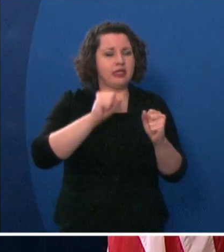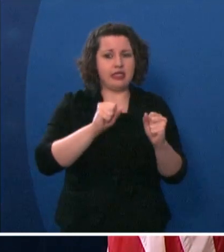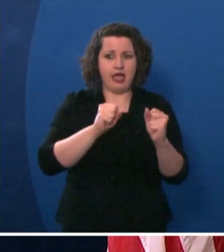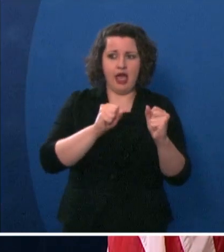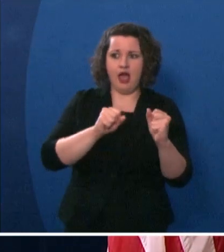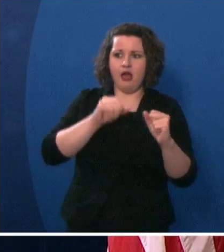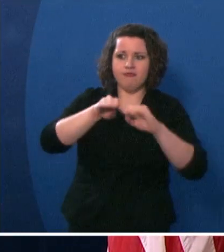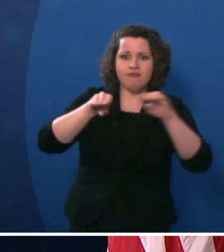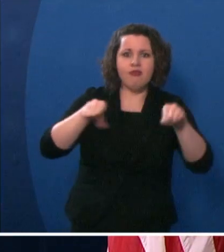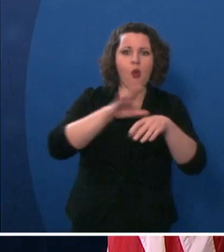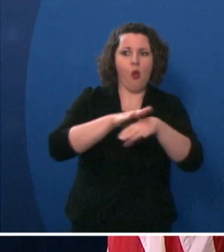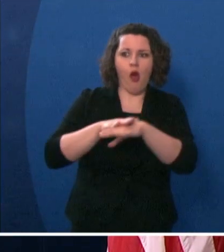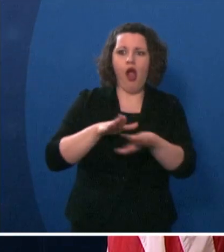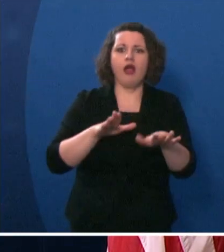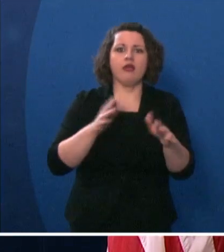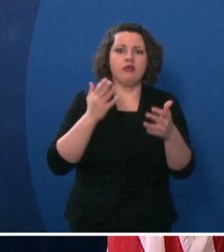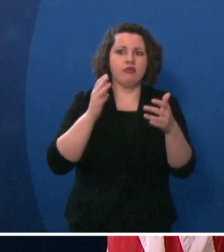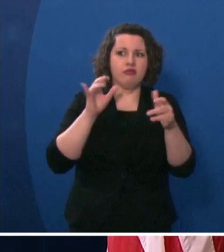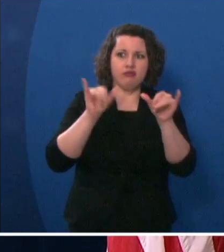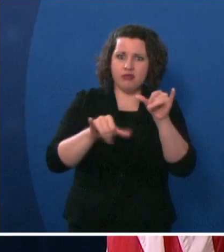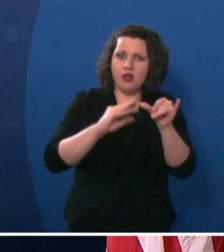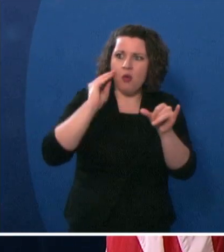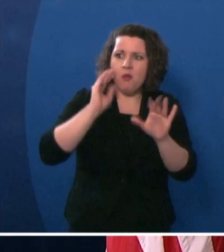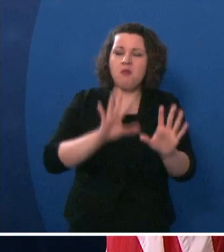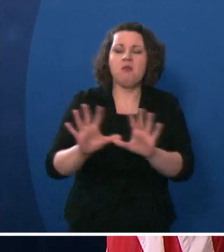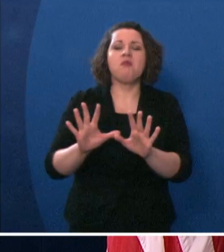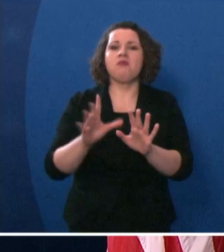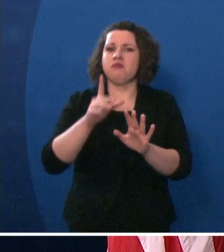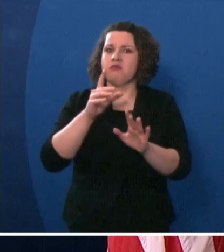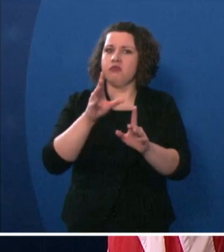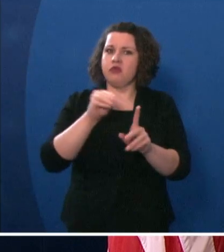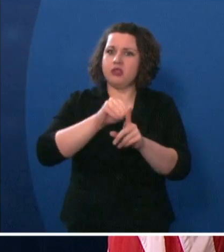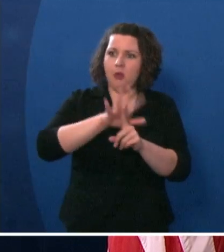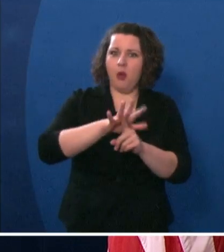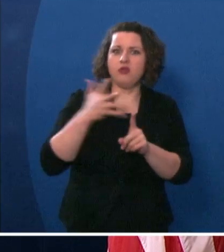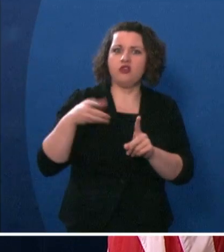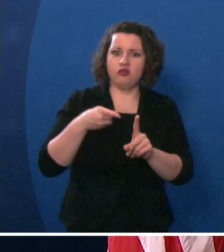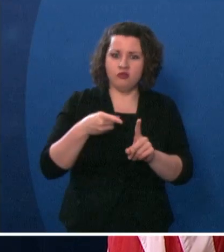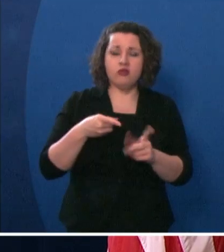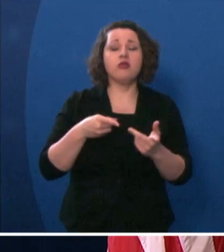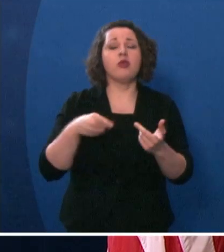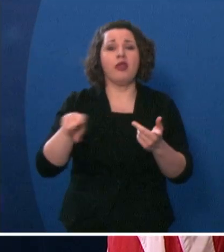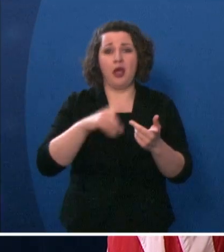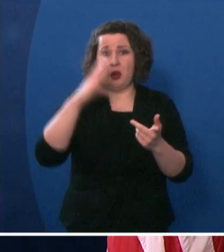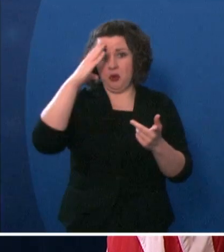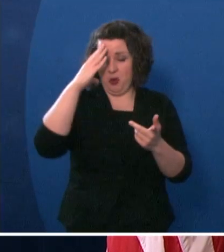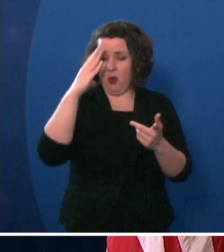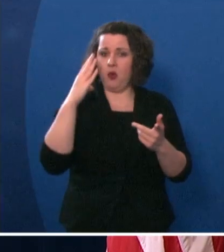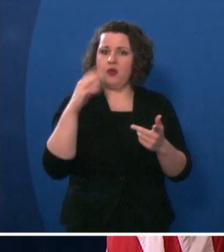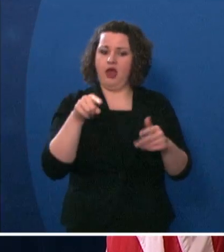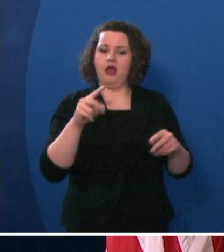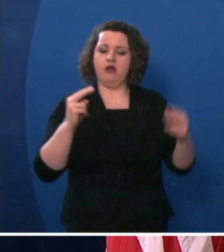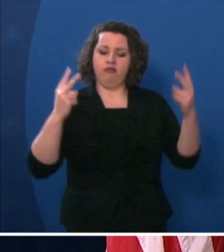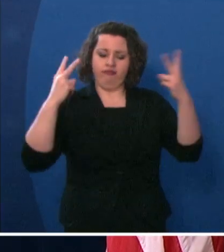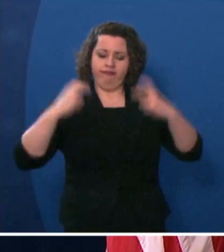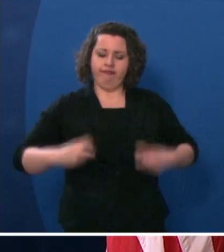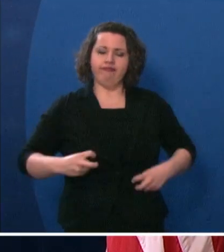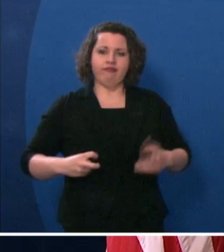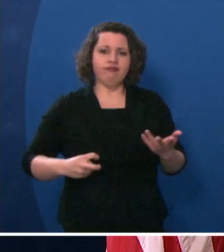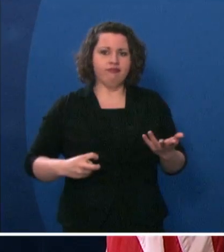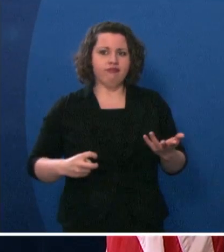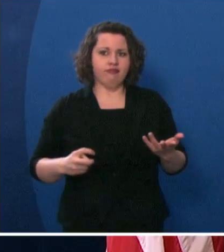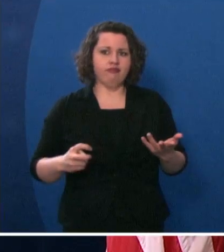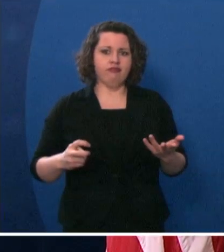of it, make them aware that they've potentially been exposed to somebody that tested positive, so they're aware and that they're monitoring, that they're, if